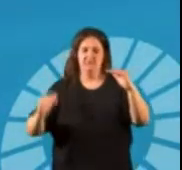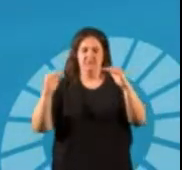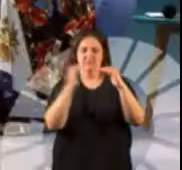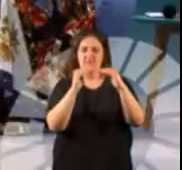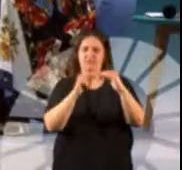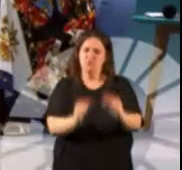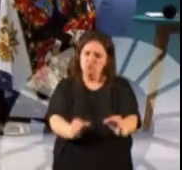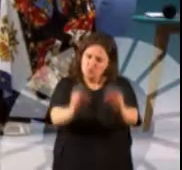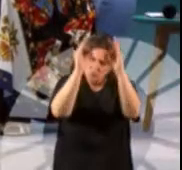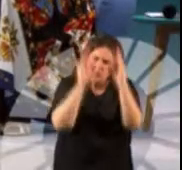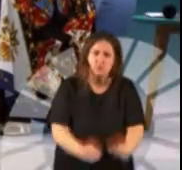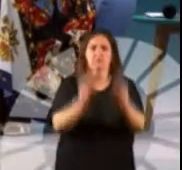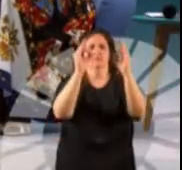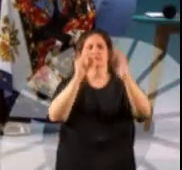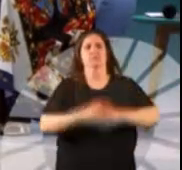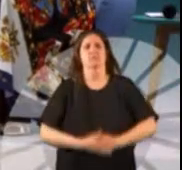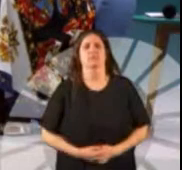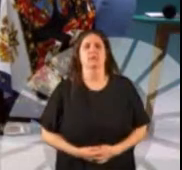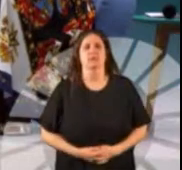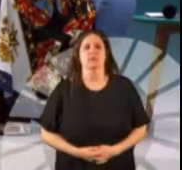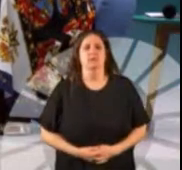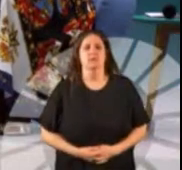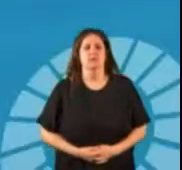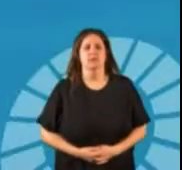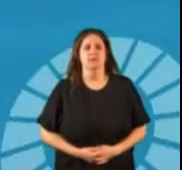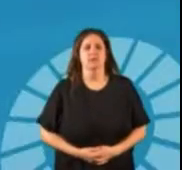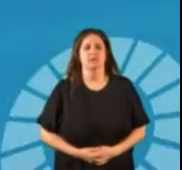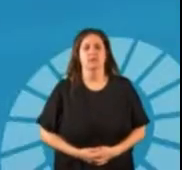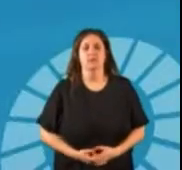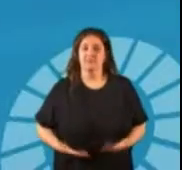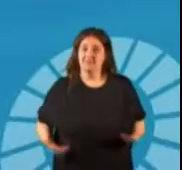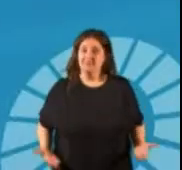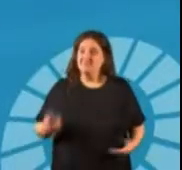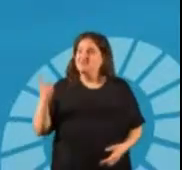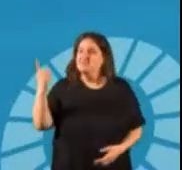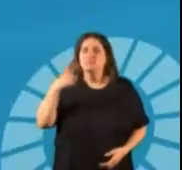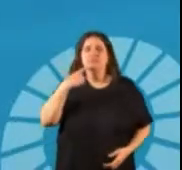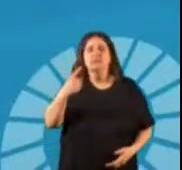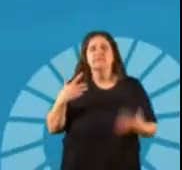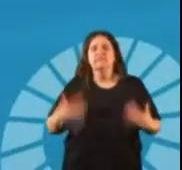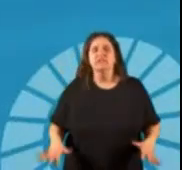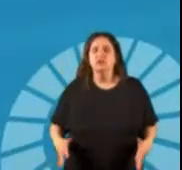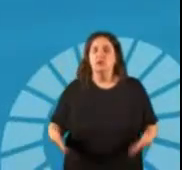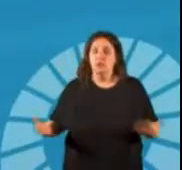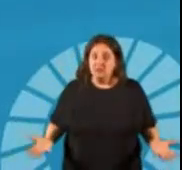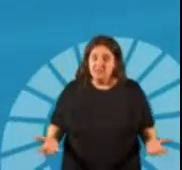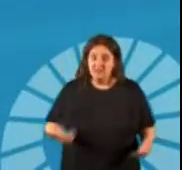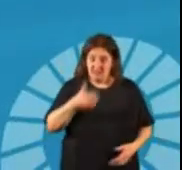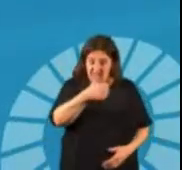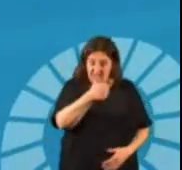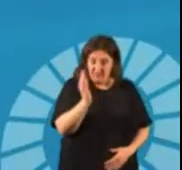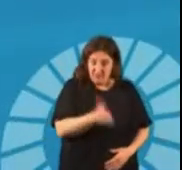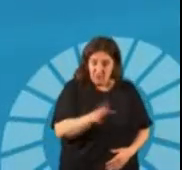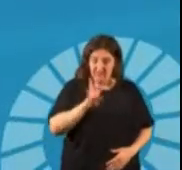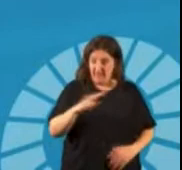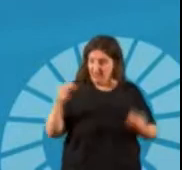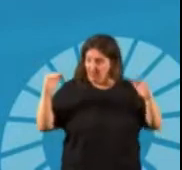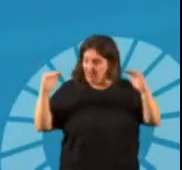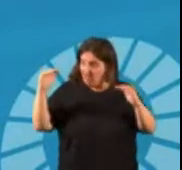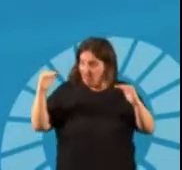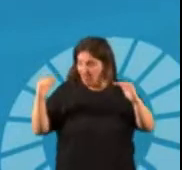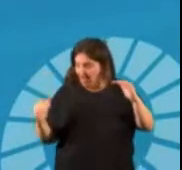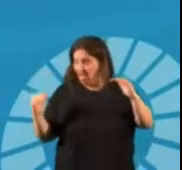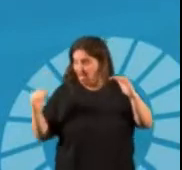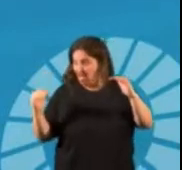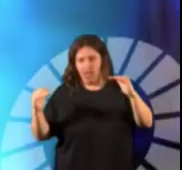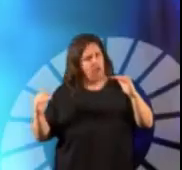as Pumsili said. So our target is one half. Let's join hands and do it for our sisters, daughters,